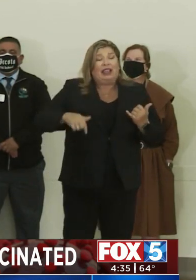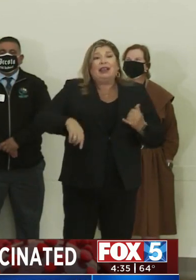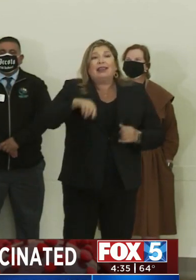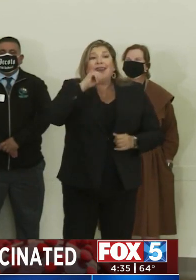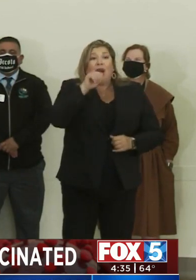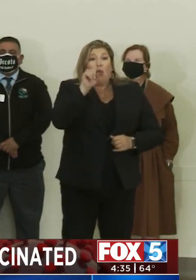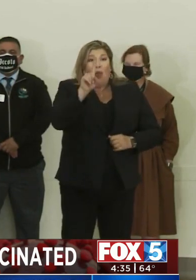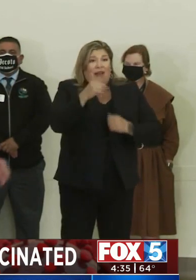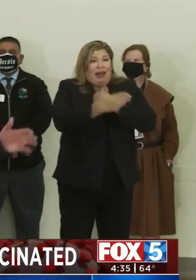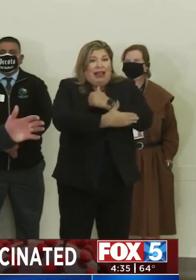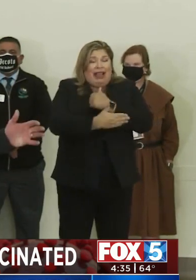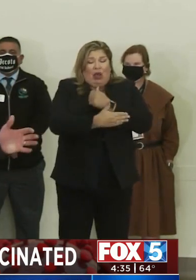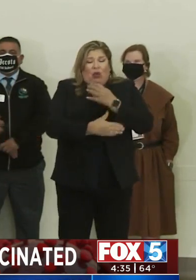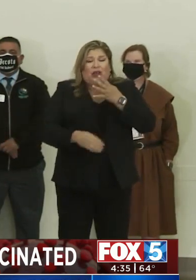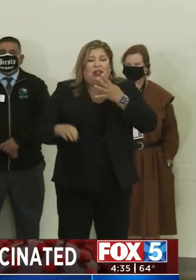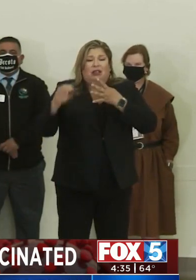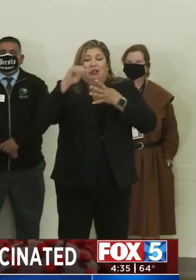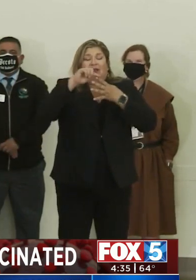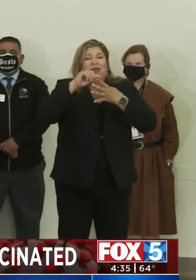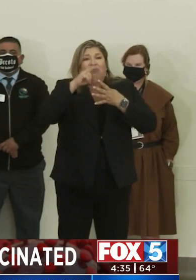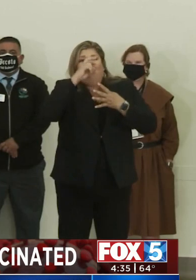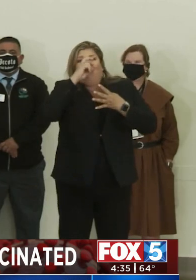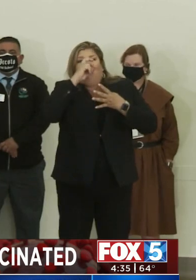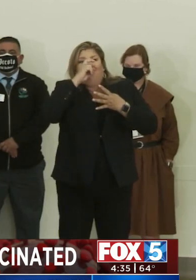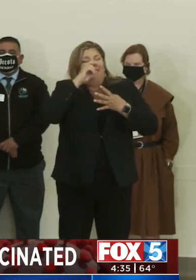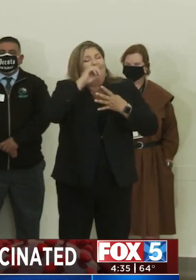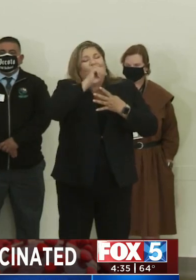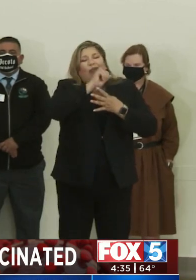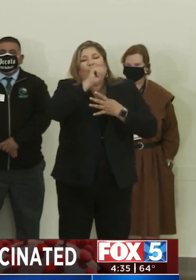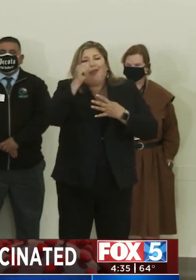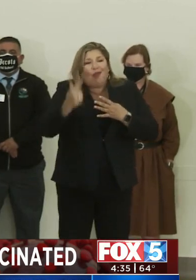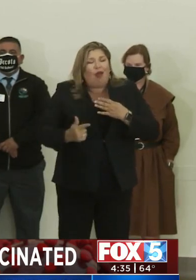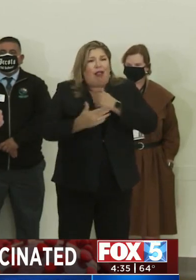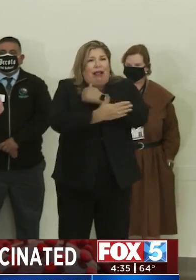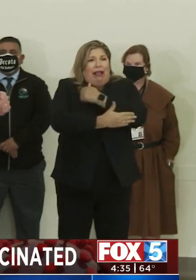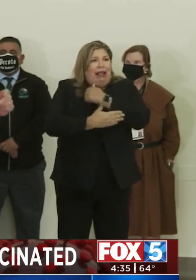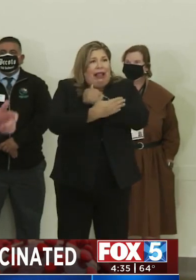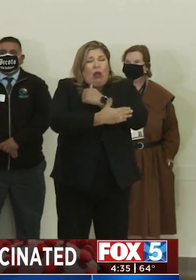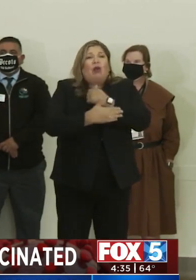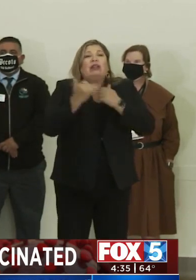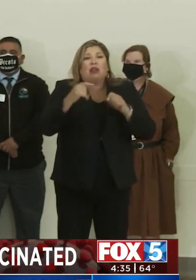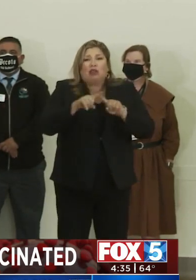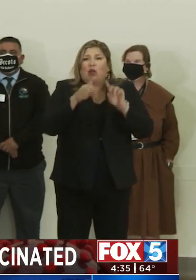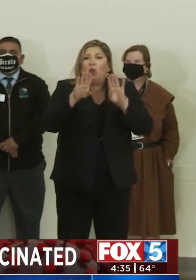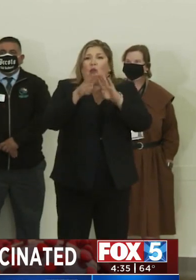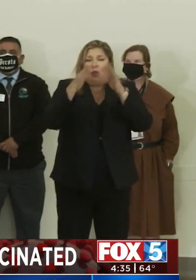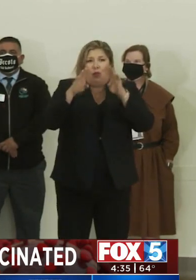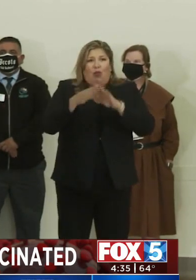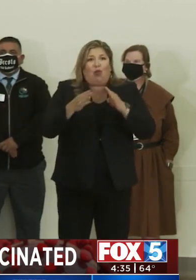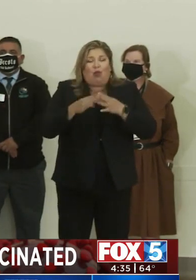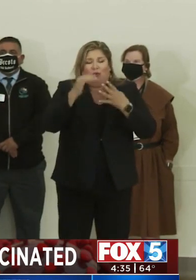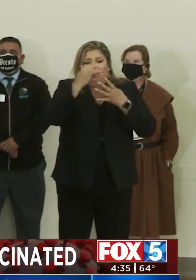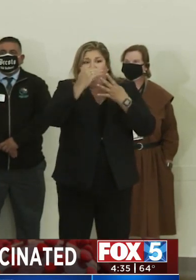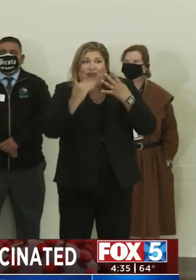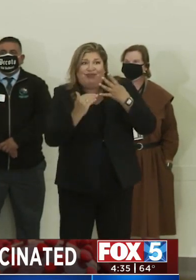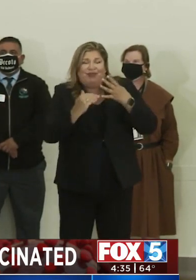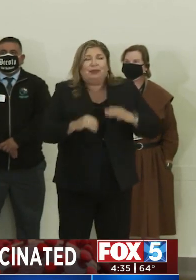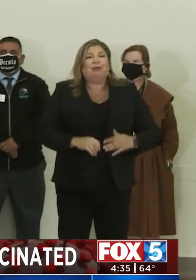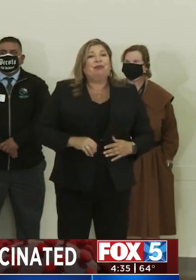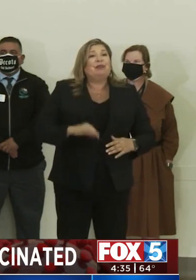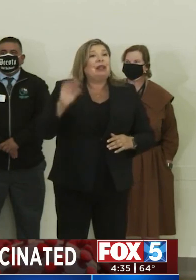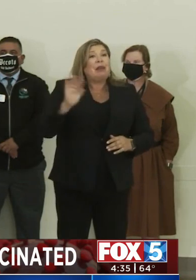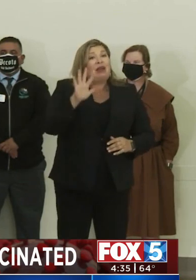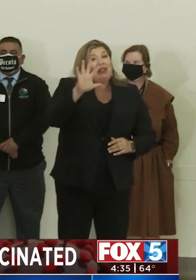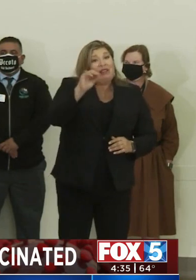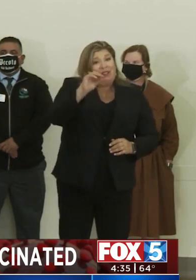purple tier. Every single county in the state of California is out of the most restrictive tier. Number two, roughly